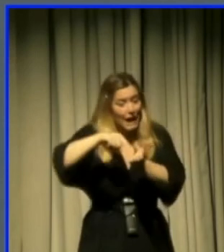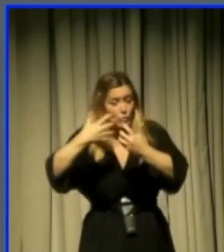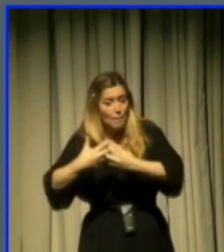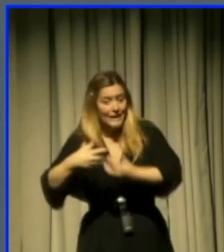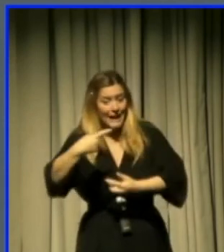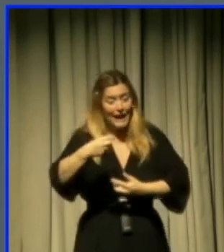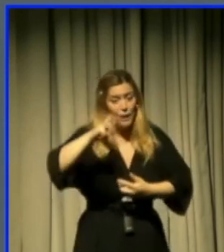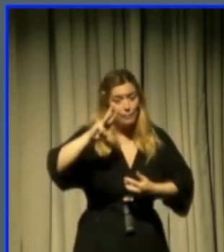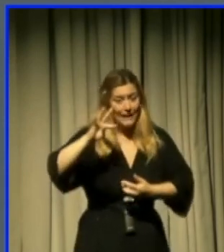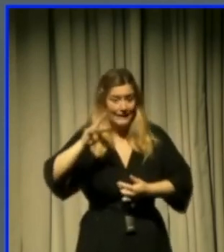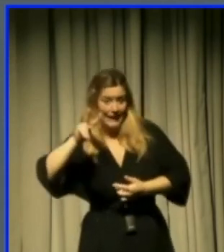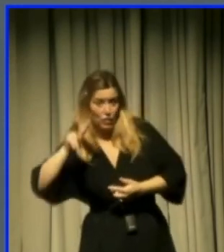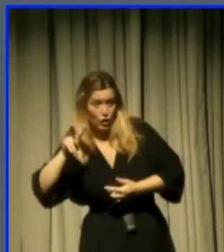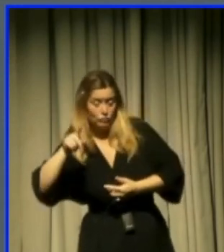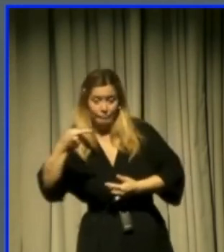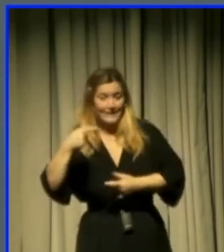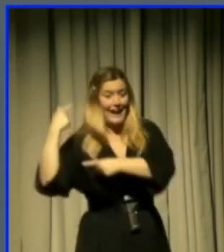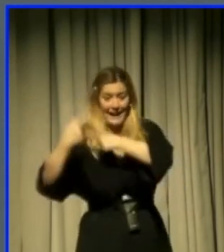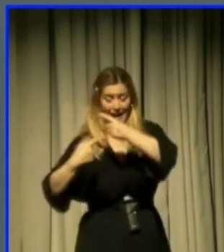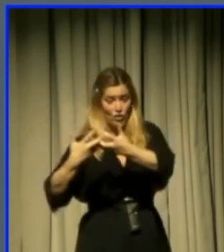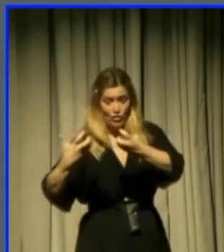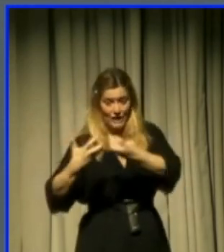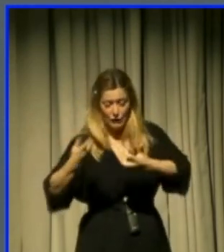we call the trend writer. So it's basically automating